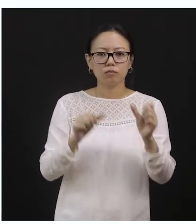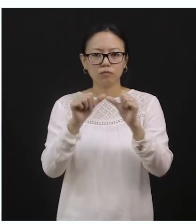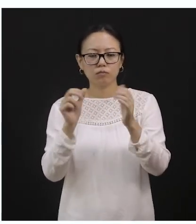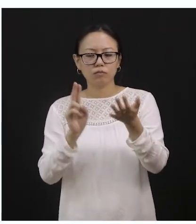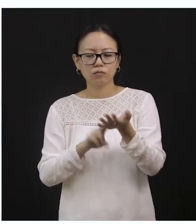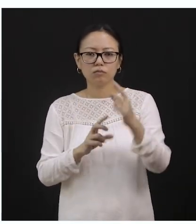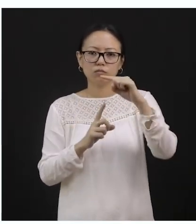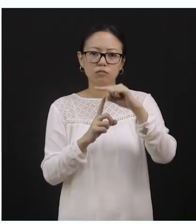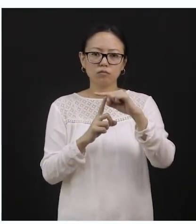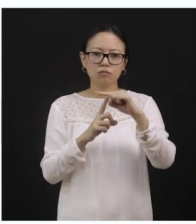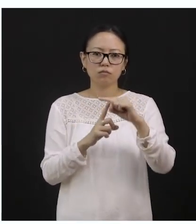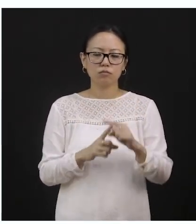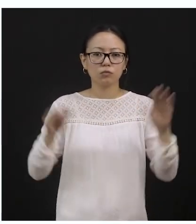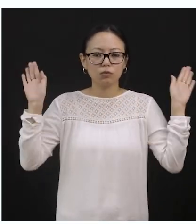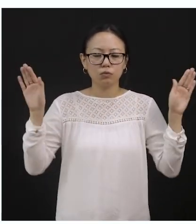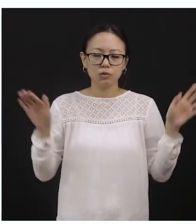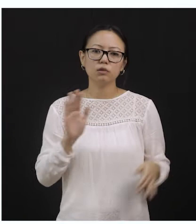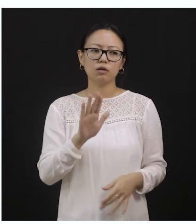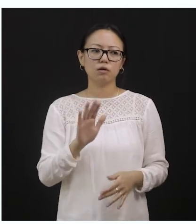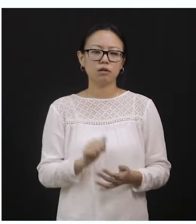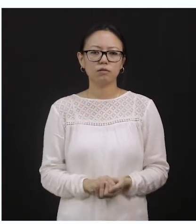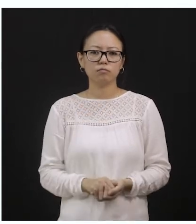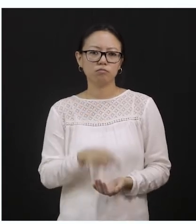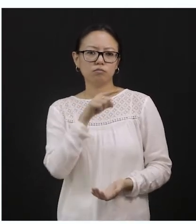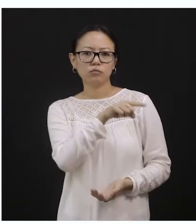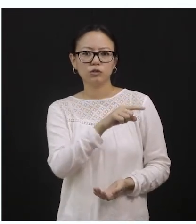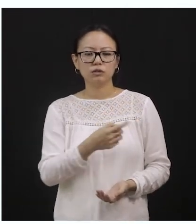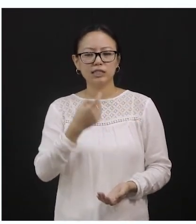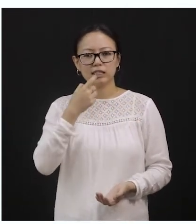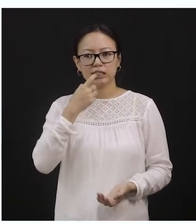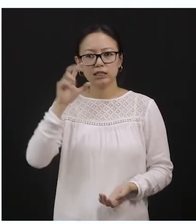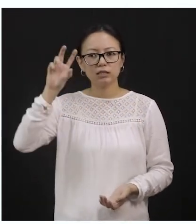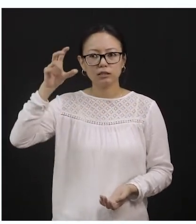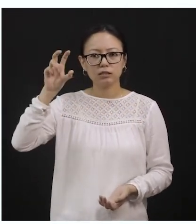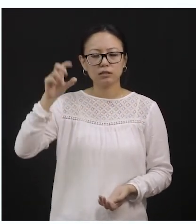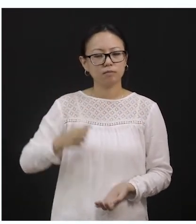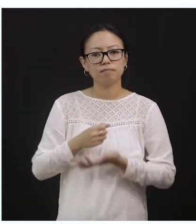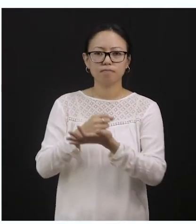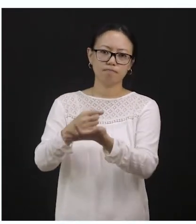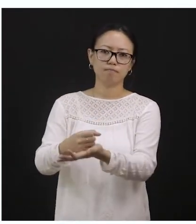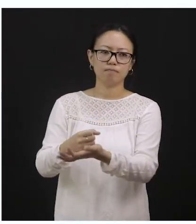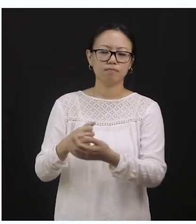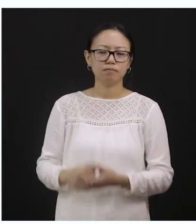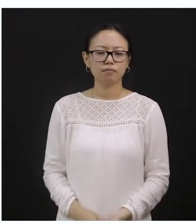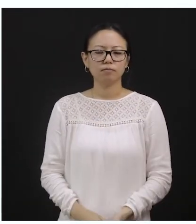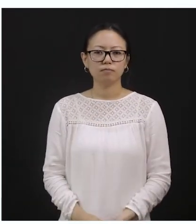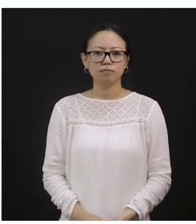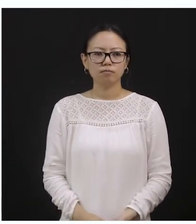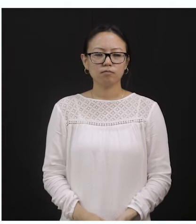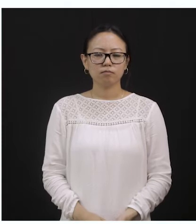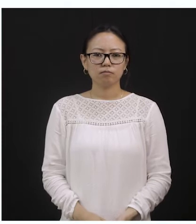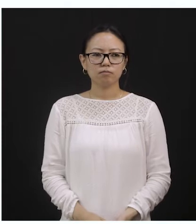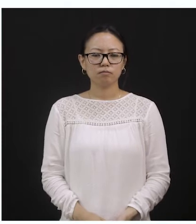this wings. All right? So that is one very interesting fact about the ant family.